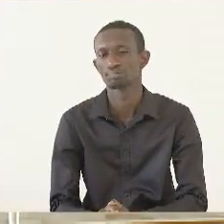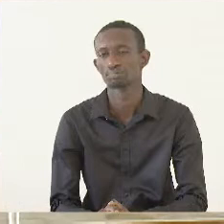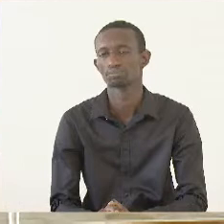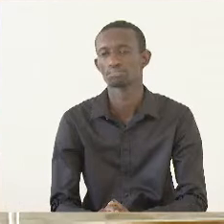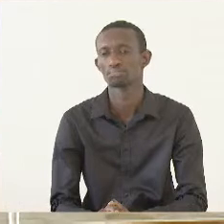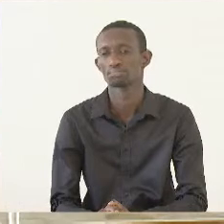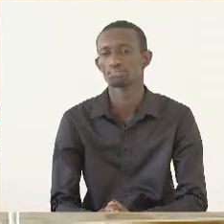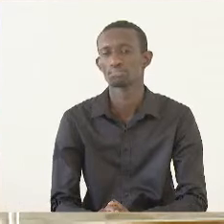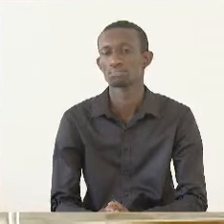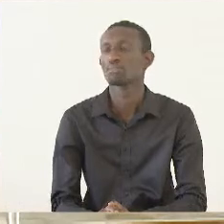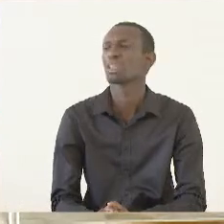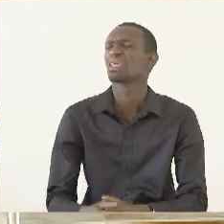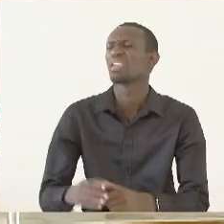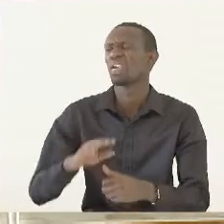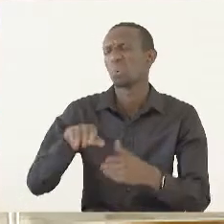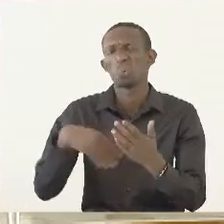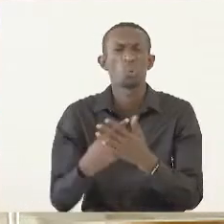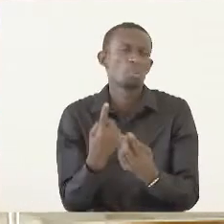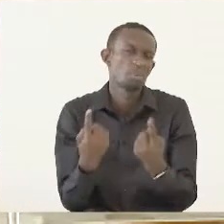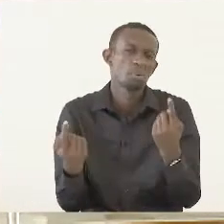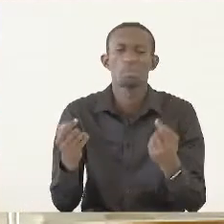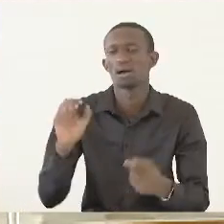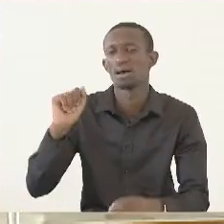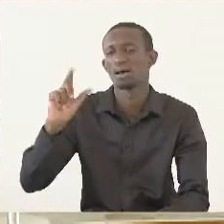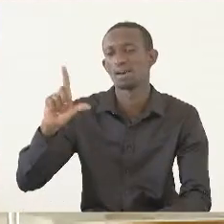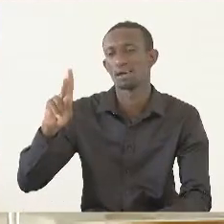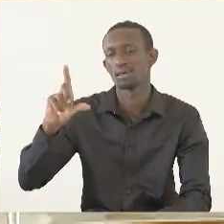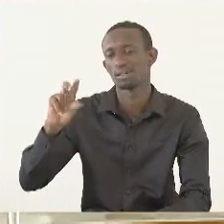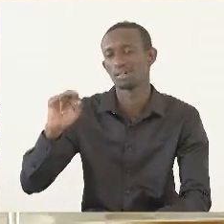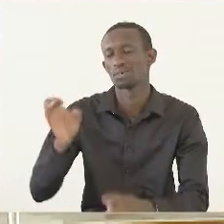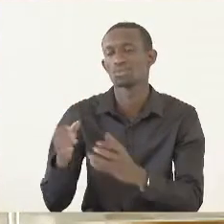whatever alkyl group that you may have here,